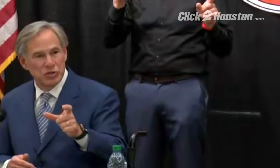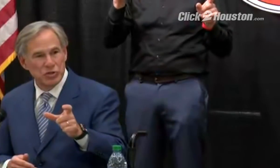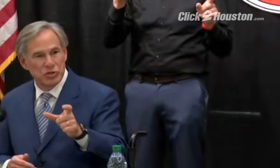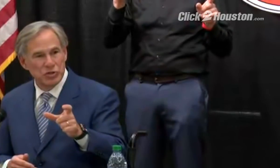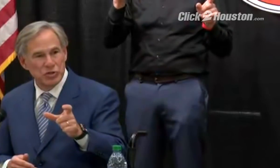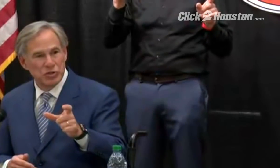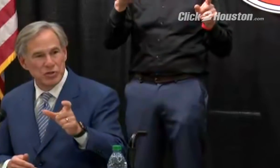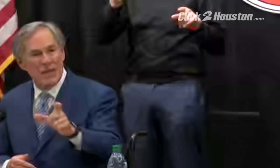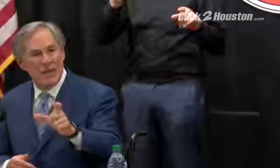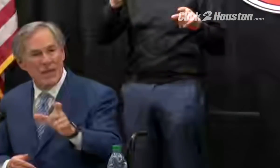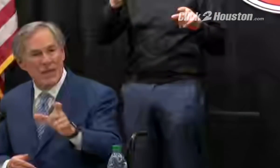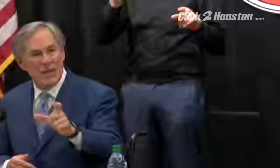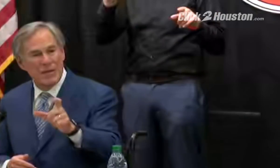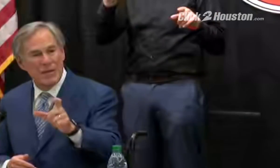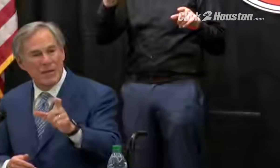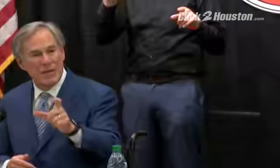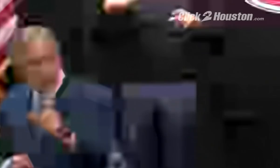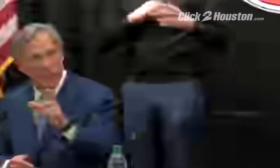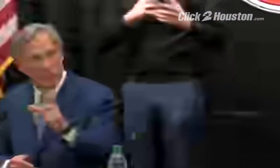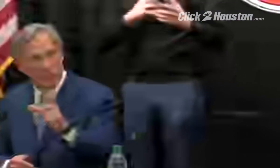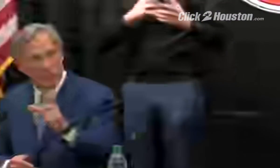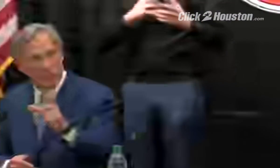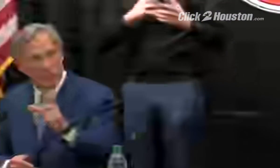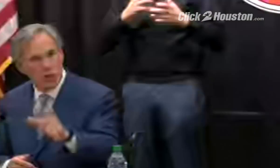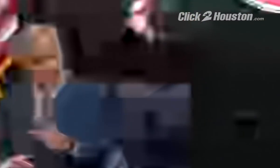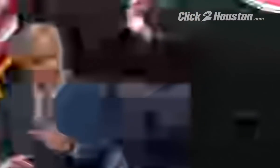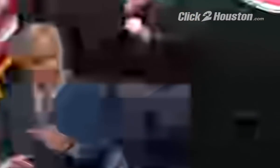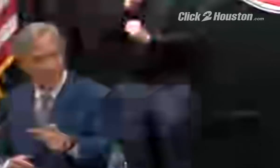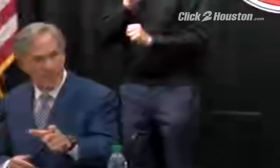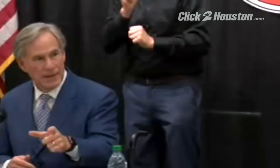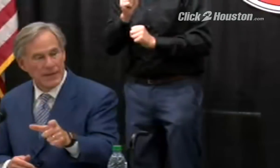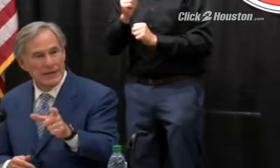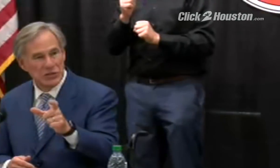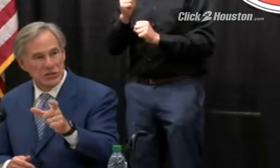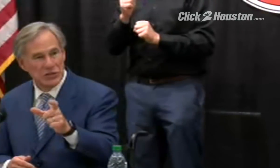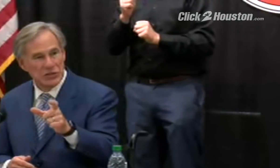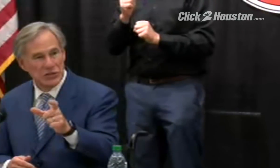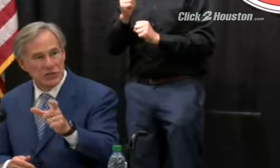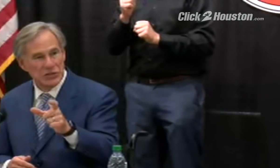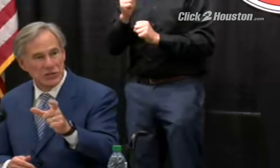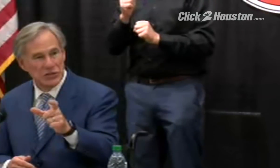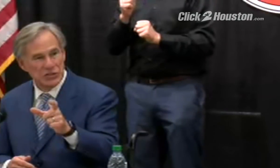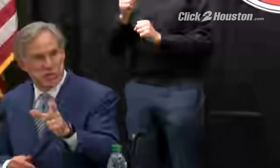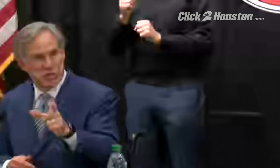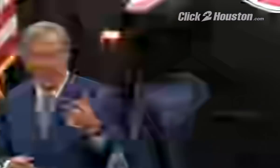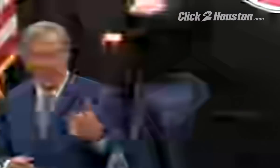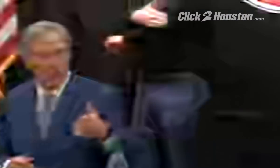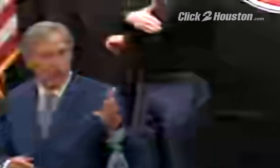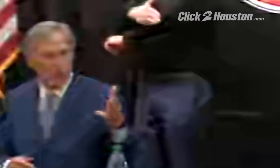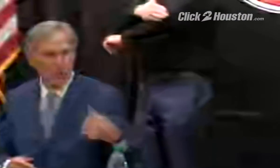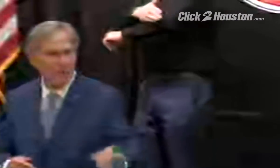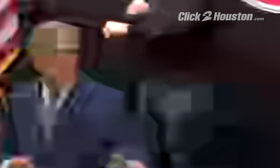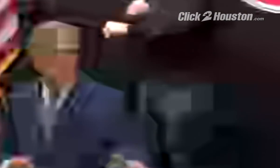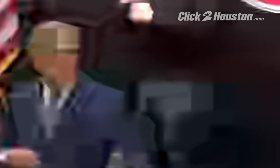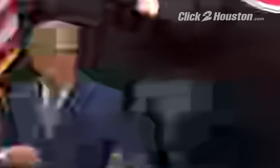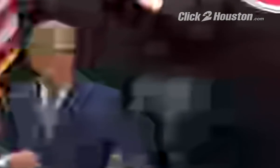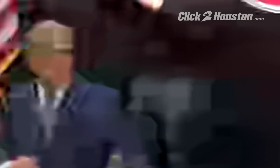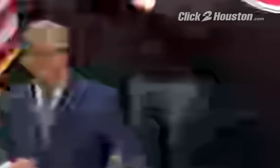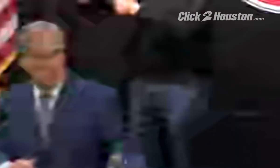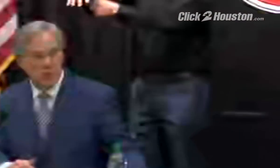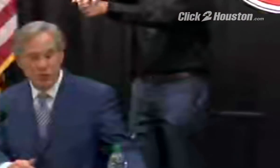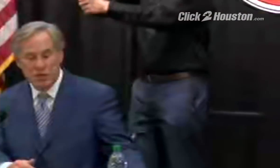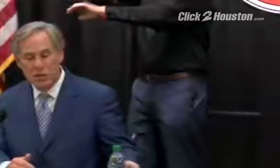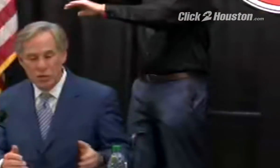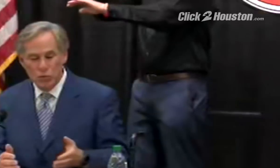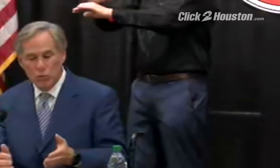make sure that we will be able to go to the local rural setting and assist those there. And then the third alternative is exactly